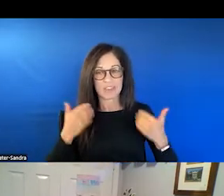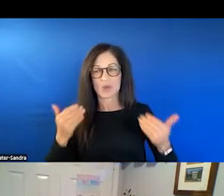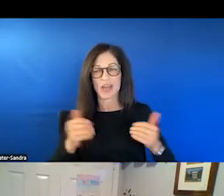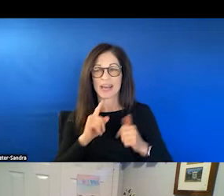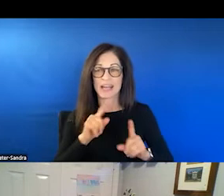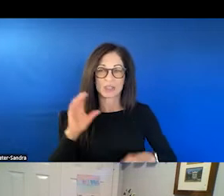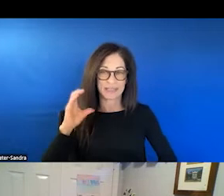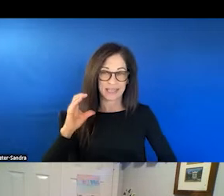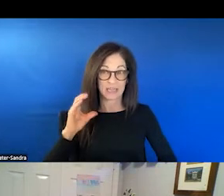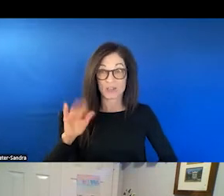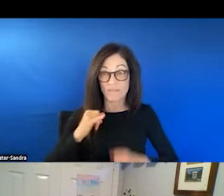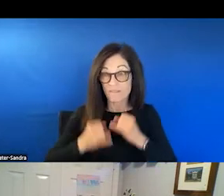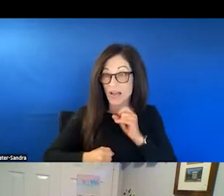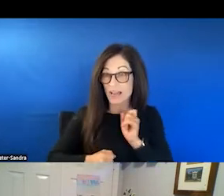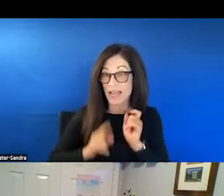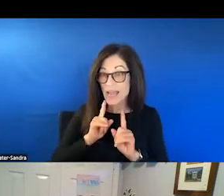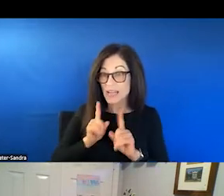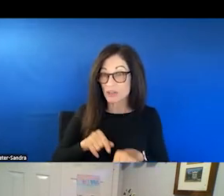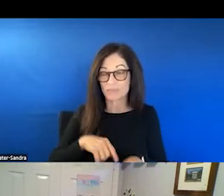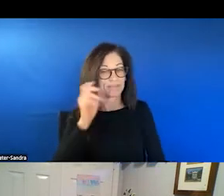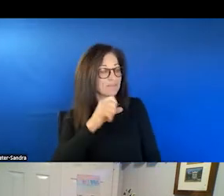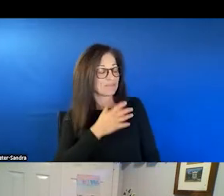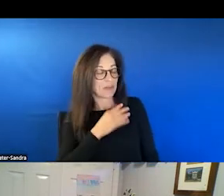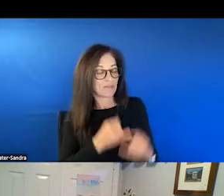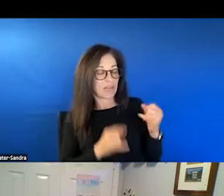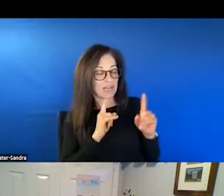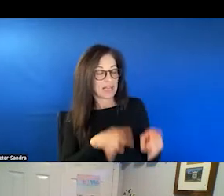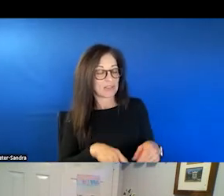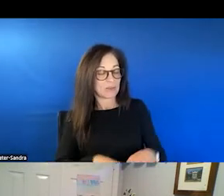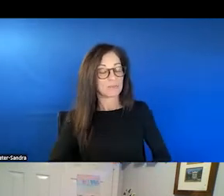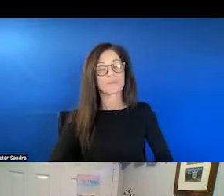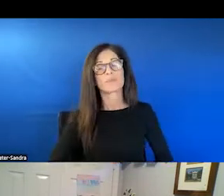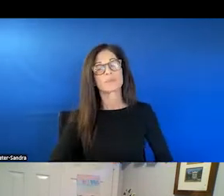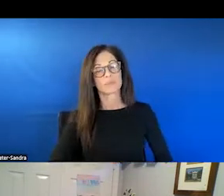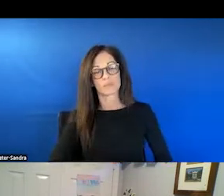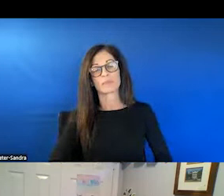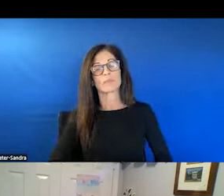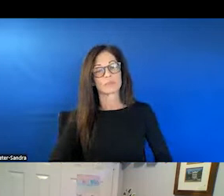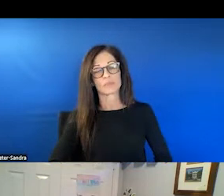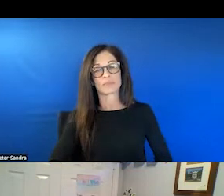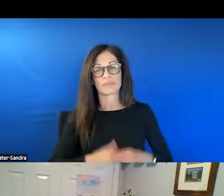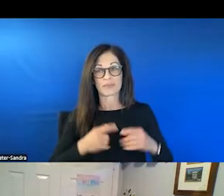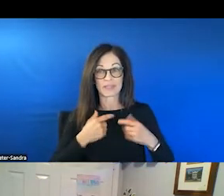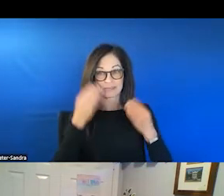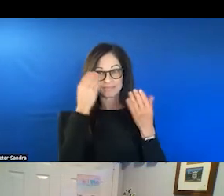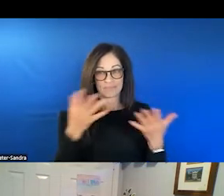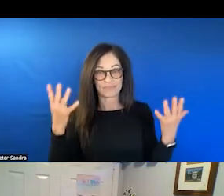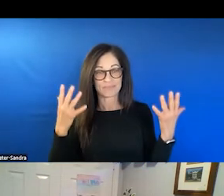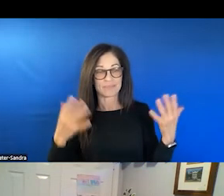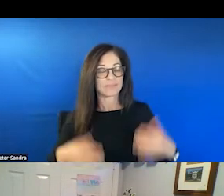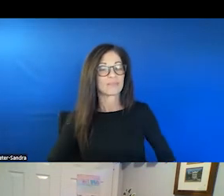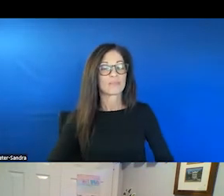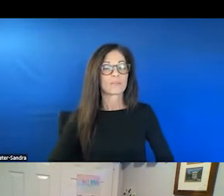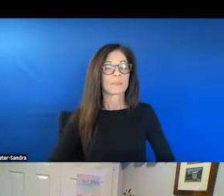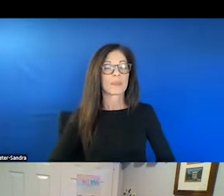picked C. Is that your final answer? That is. Righty, well, let's go ahead and reveal the response. And the Dum,